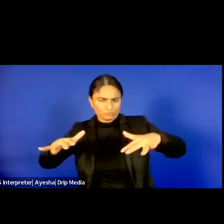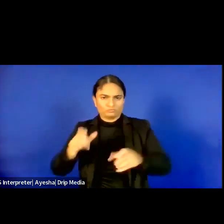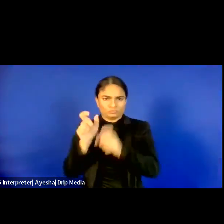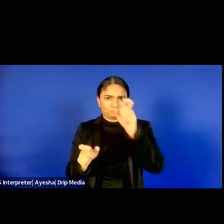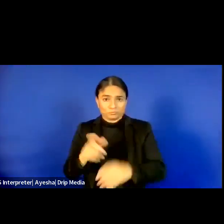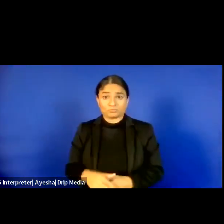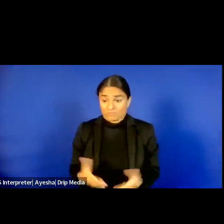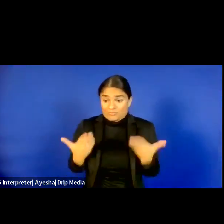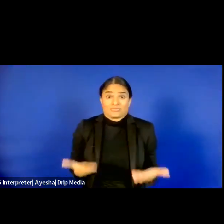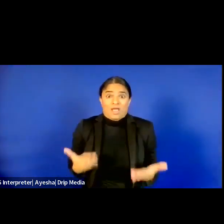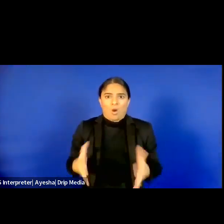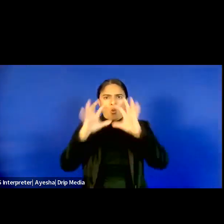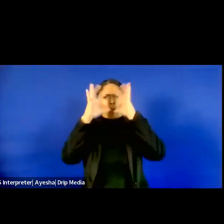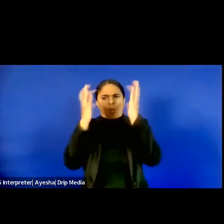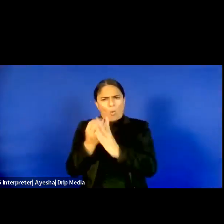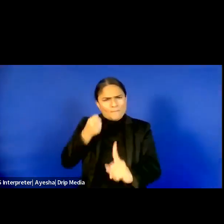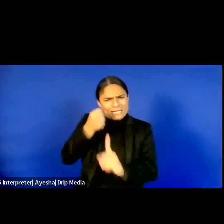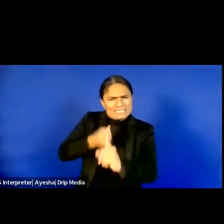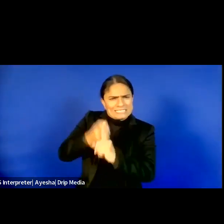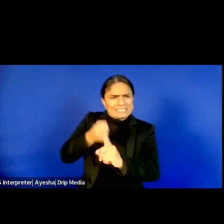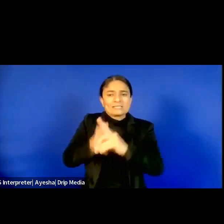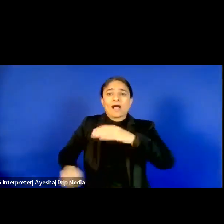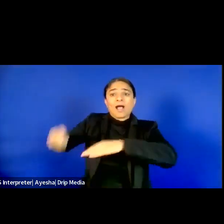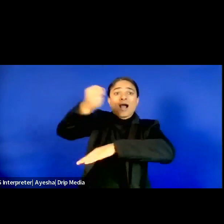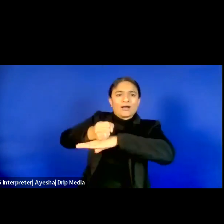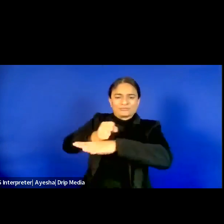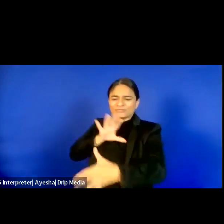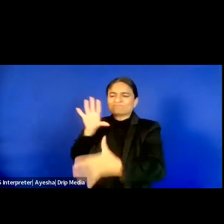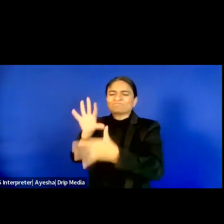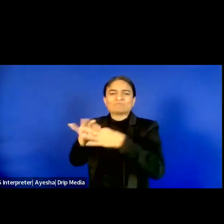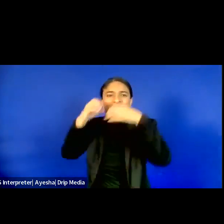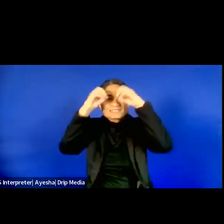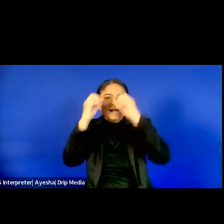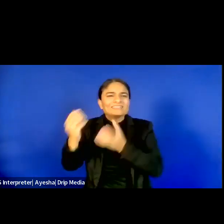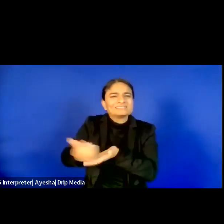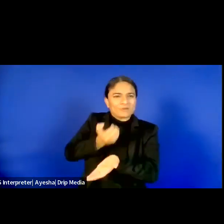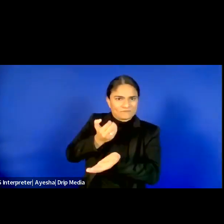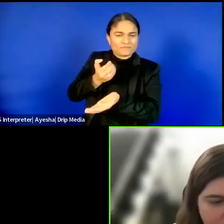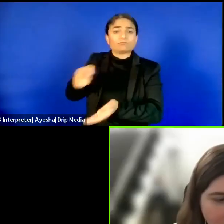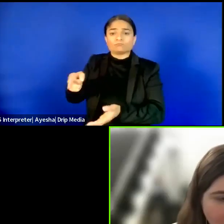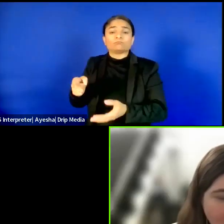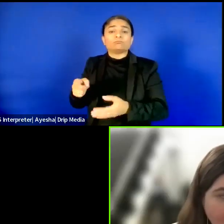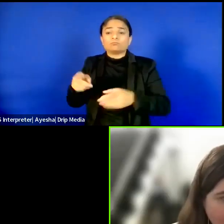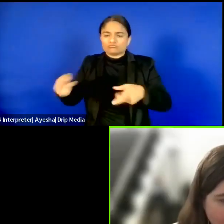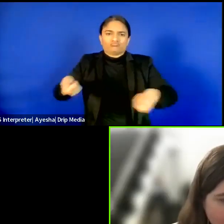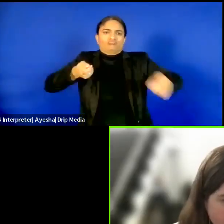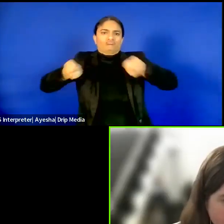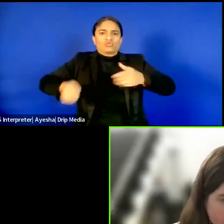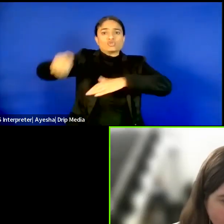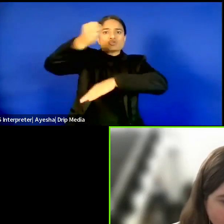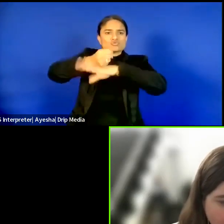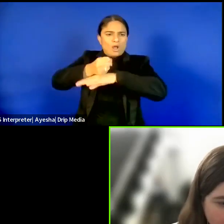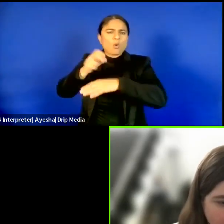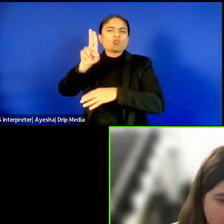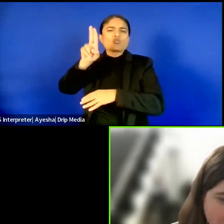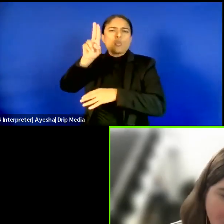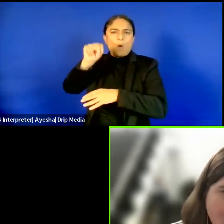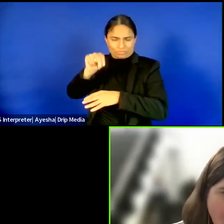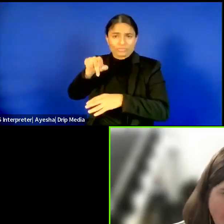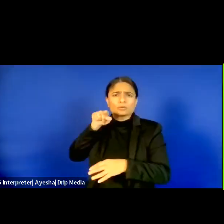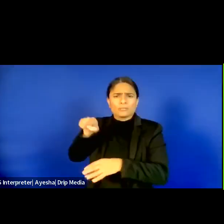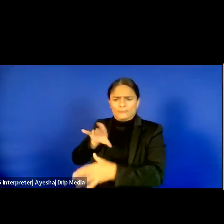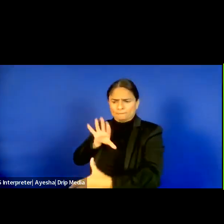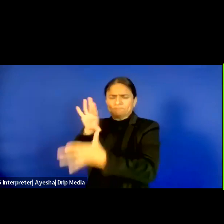Sightsavers, as the chair of the United Nations Committee on the Rights of Persons with Disabilities, and is a member of the